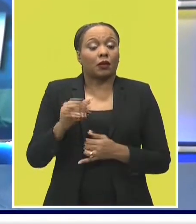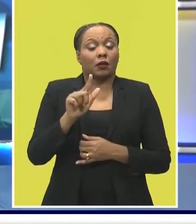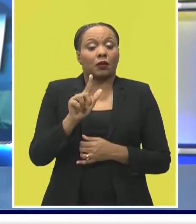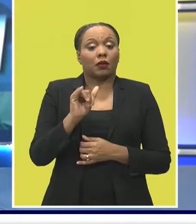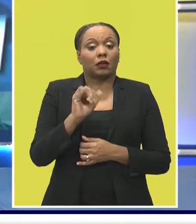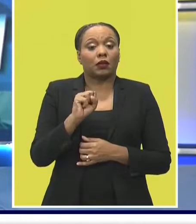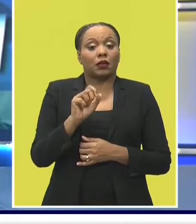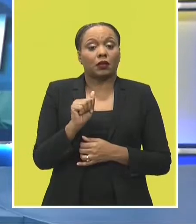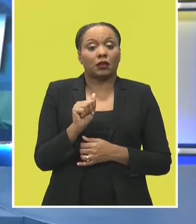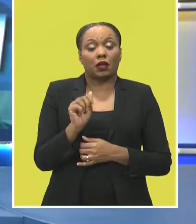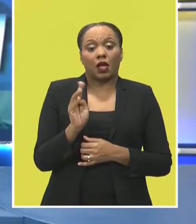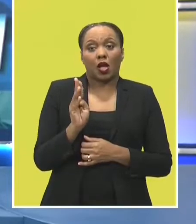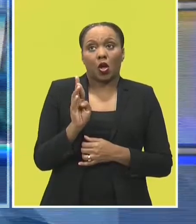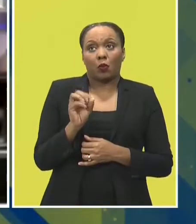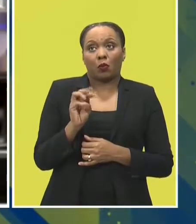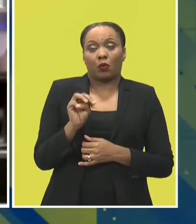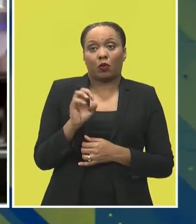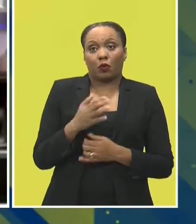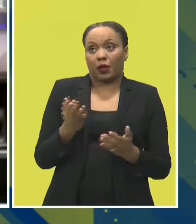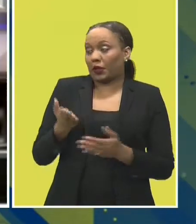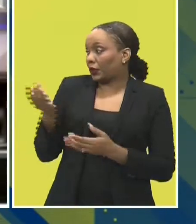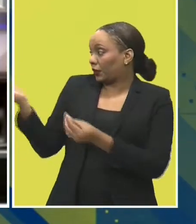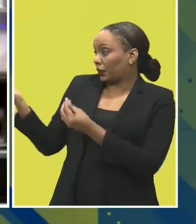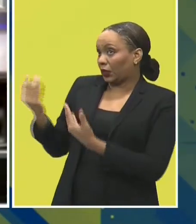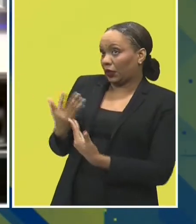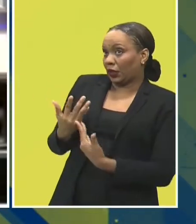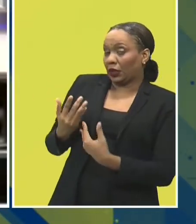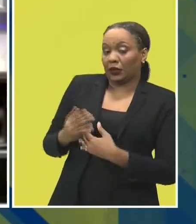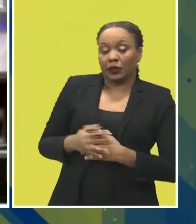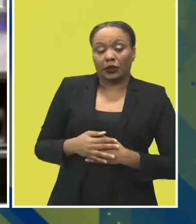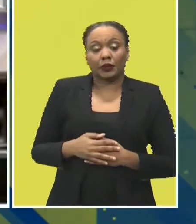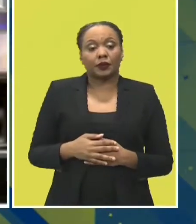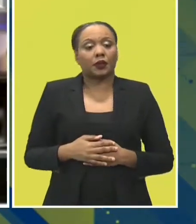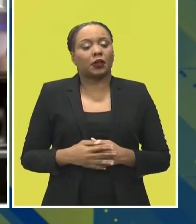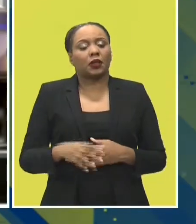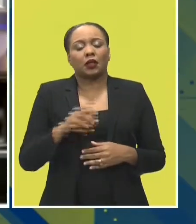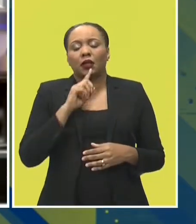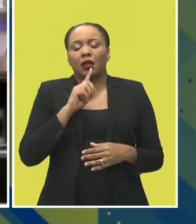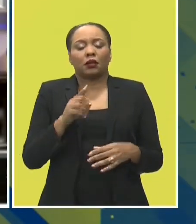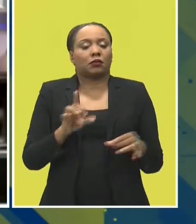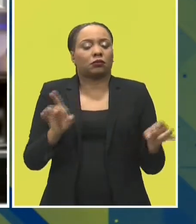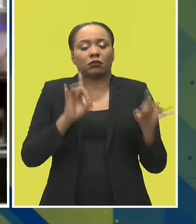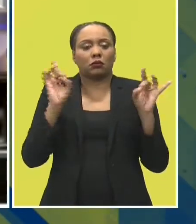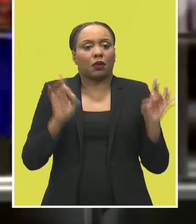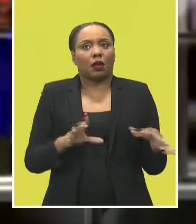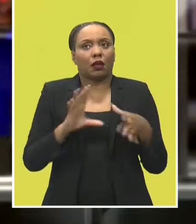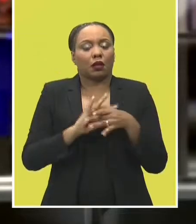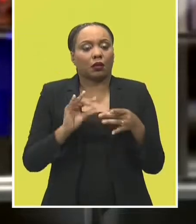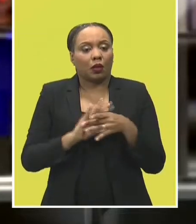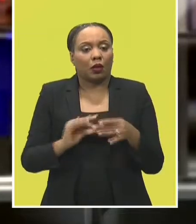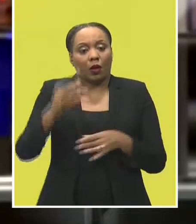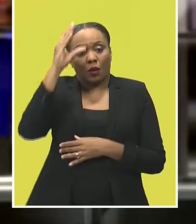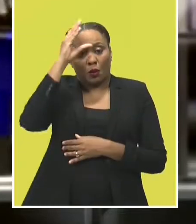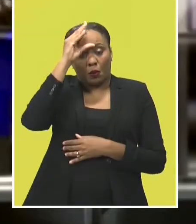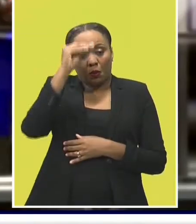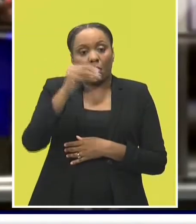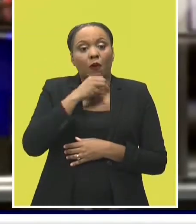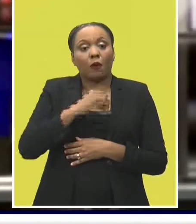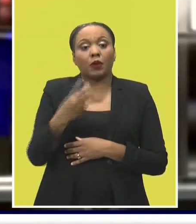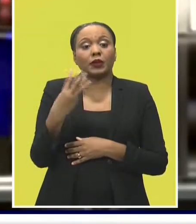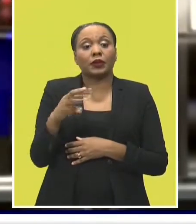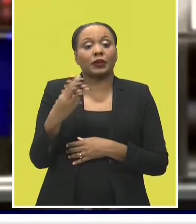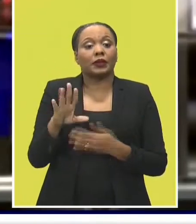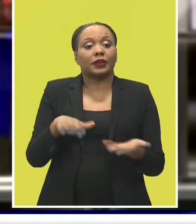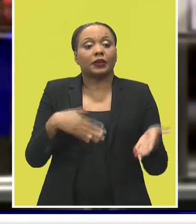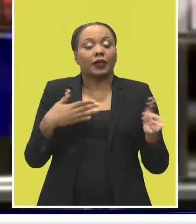tragedy is our Lisa Broom. Lisa, what do we know? Thanks, Lisa. Certainly a tragedy now. A 16-year-old schoolboy is dead after